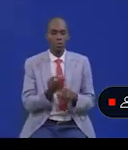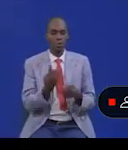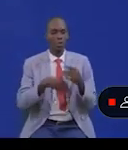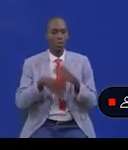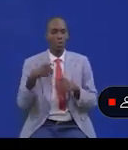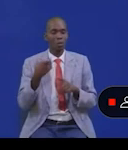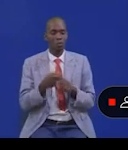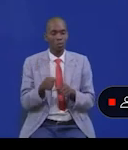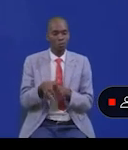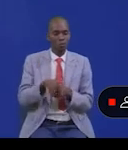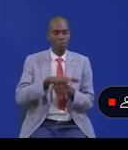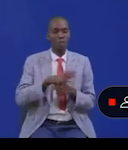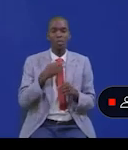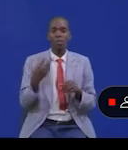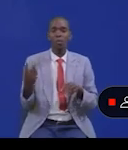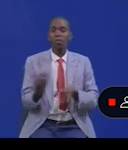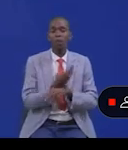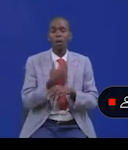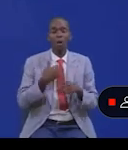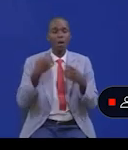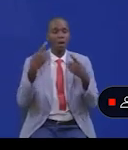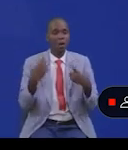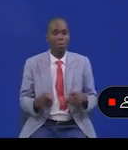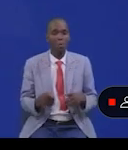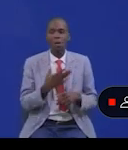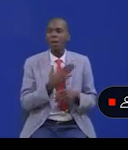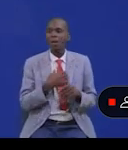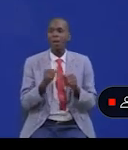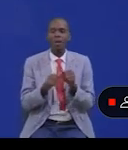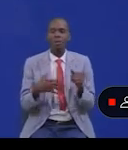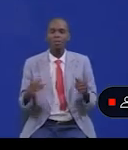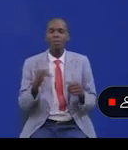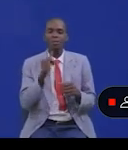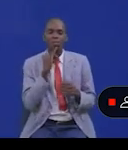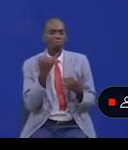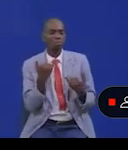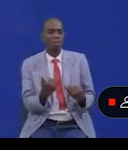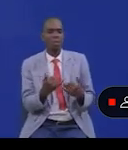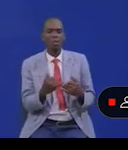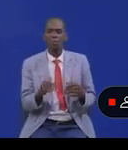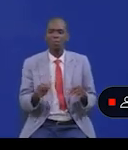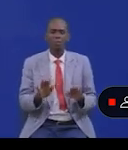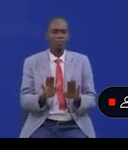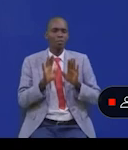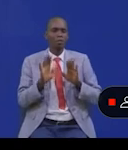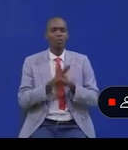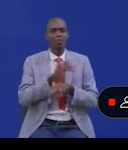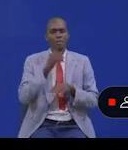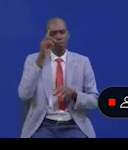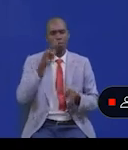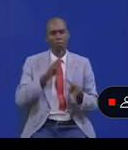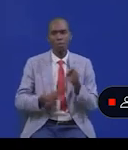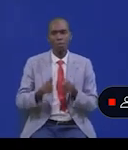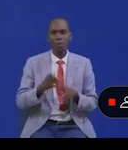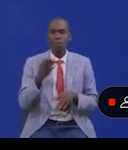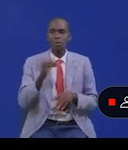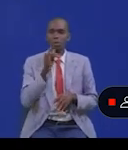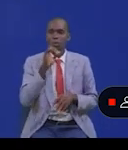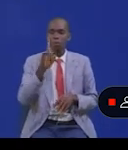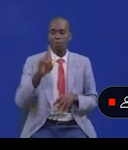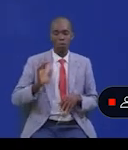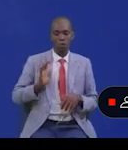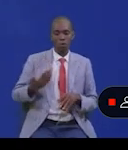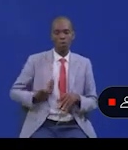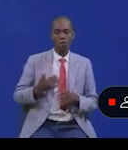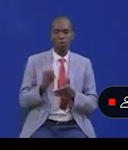the wars are happening. Everything is so much fearful for people. There's one song that really sticks to